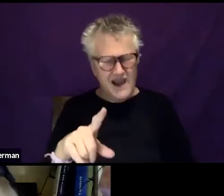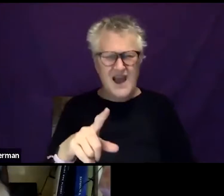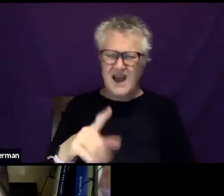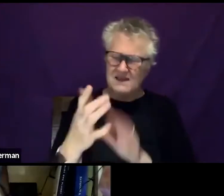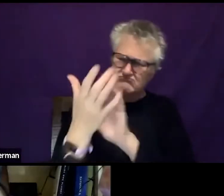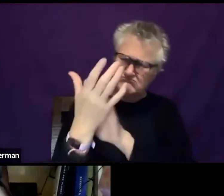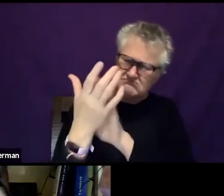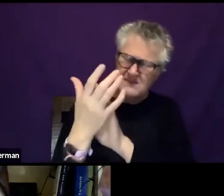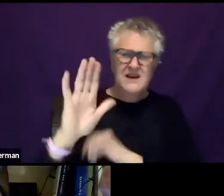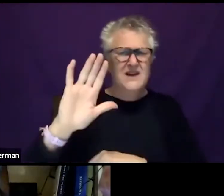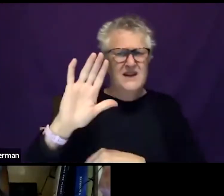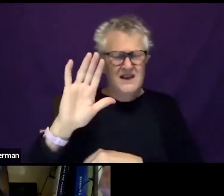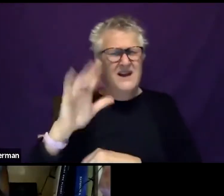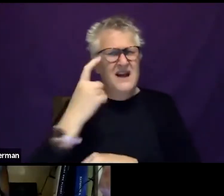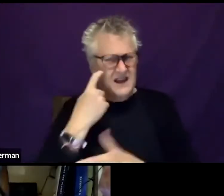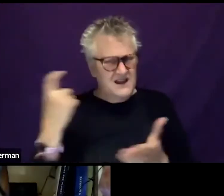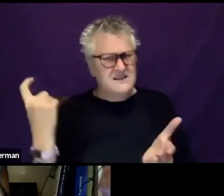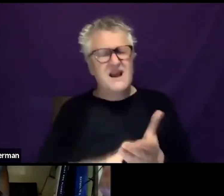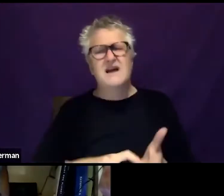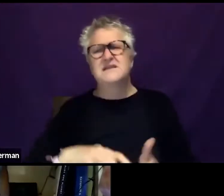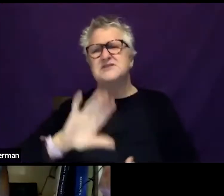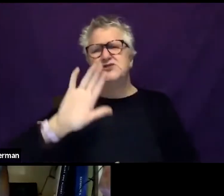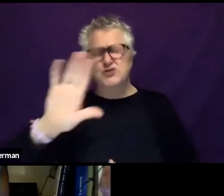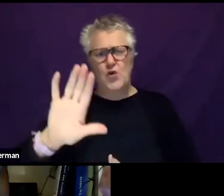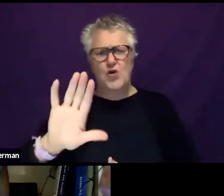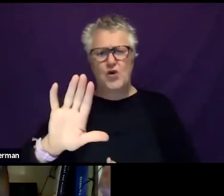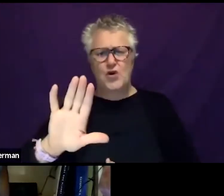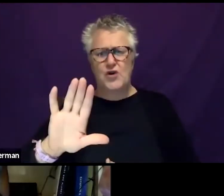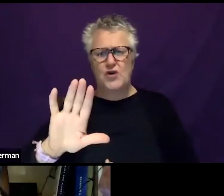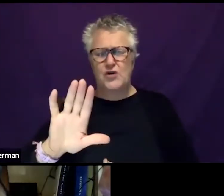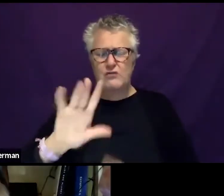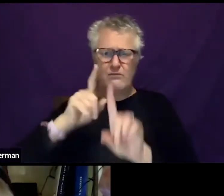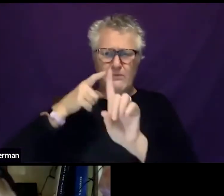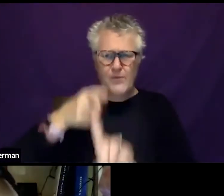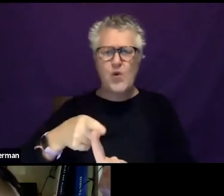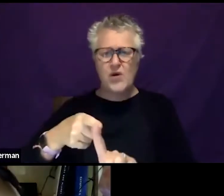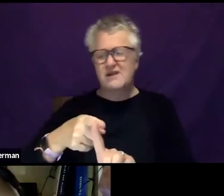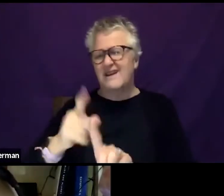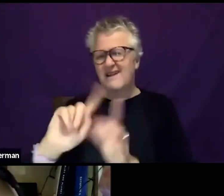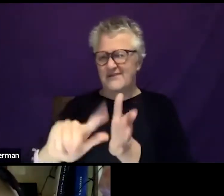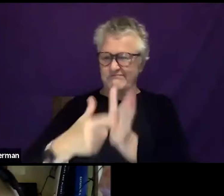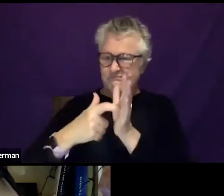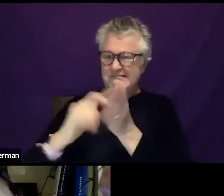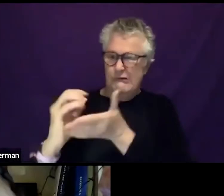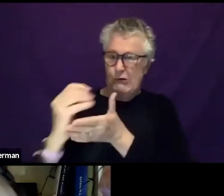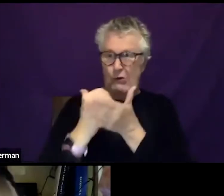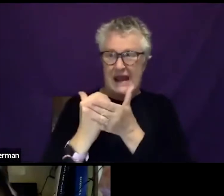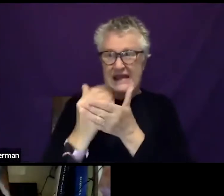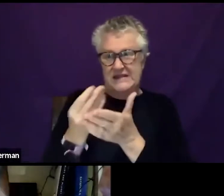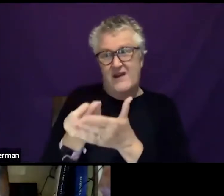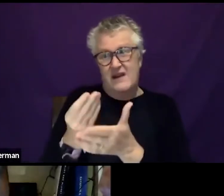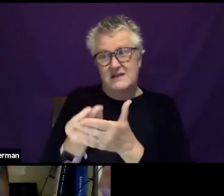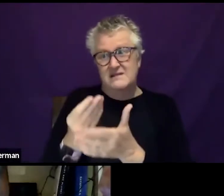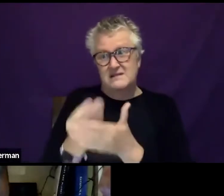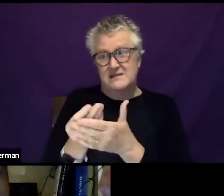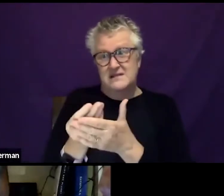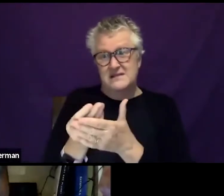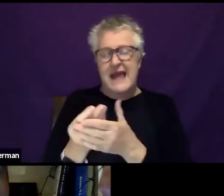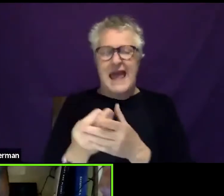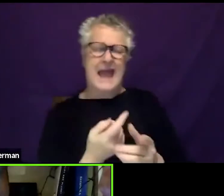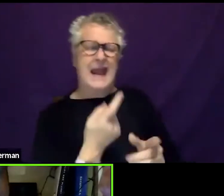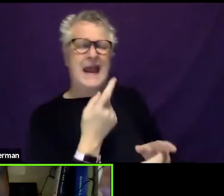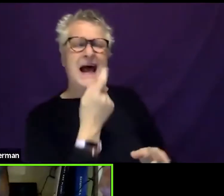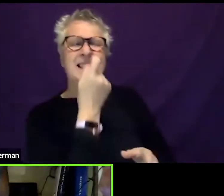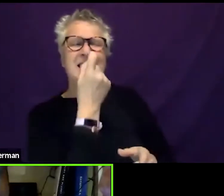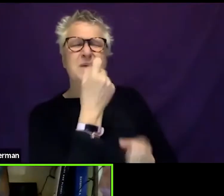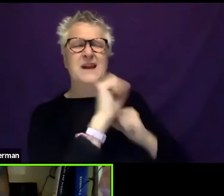well about raising funds to make sure things are accessible. And just to put in a little plug now for what we're doing here today,